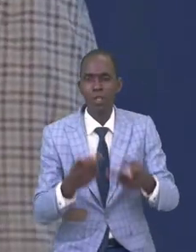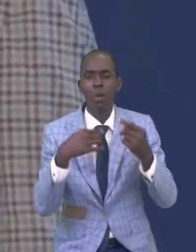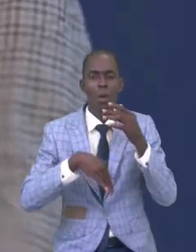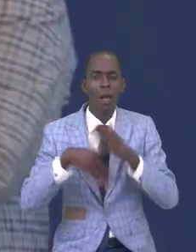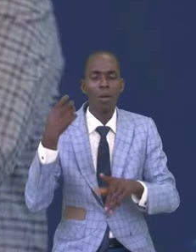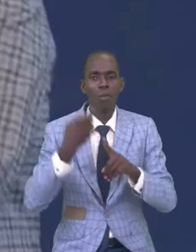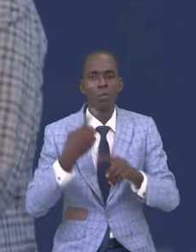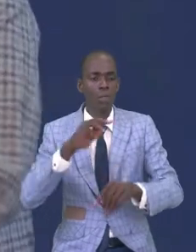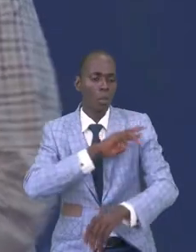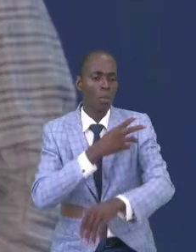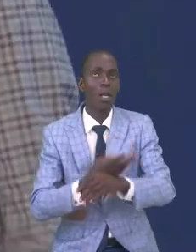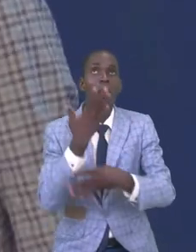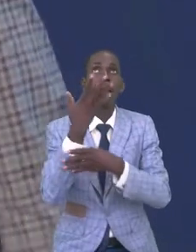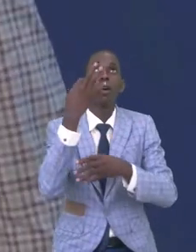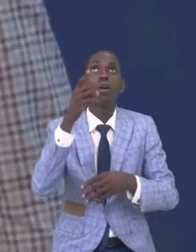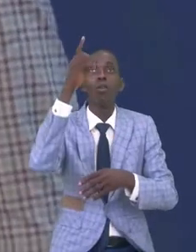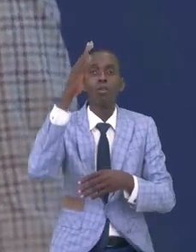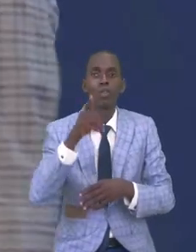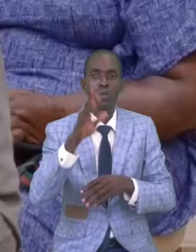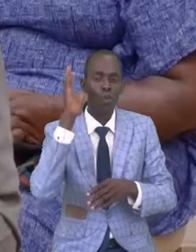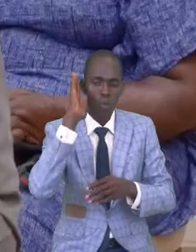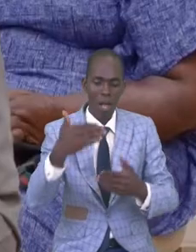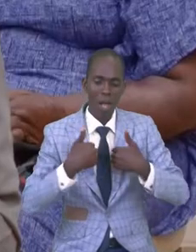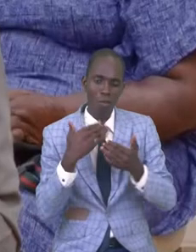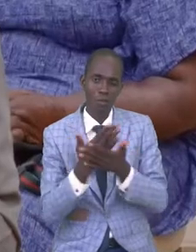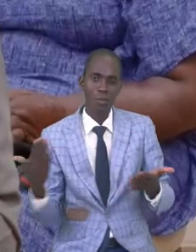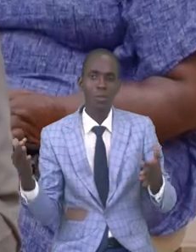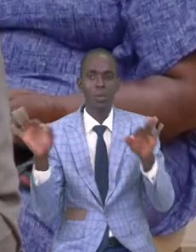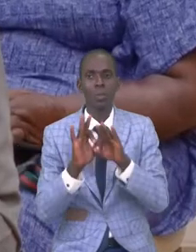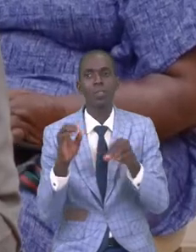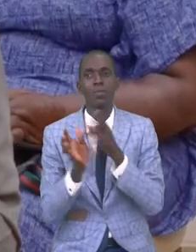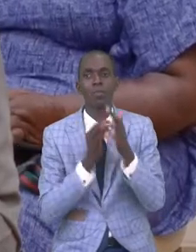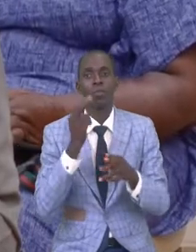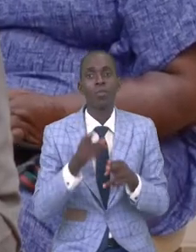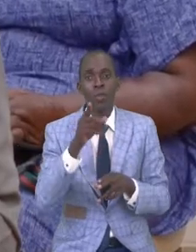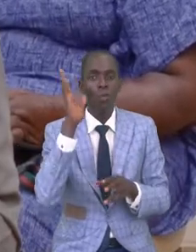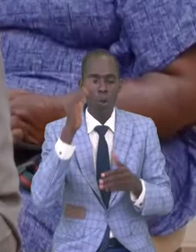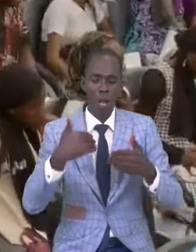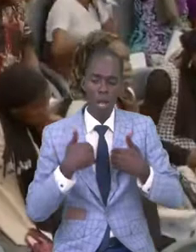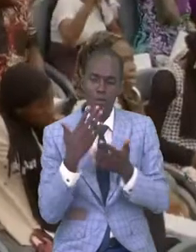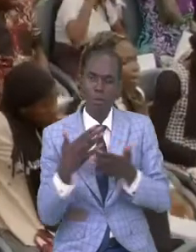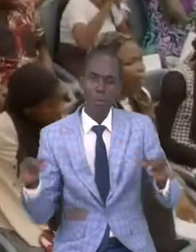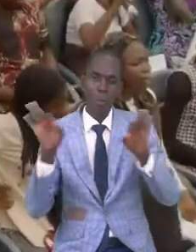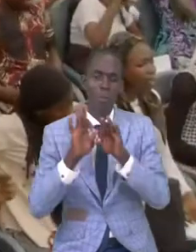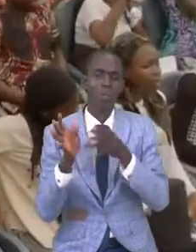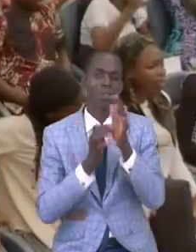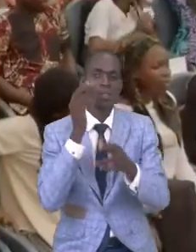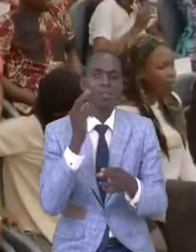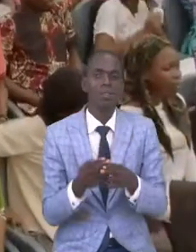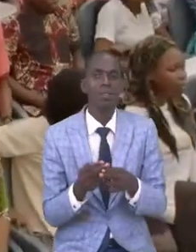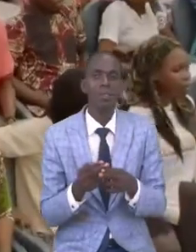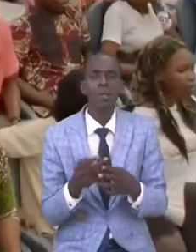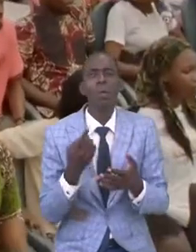mighty hand of God. You will have something. I said you will have something. What will